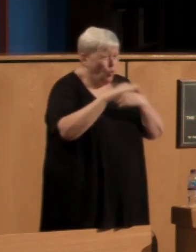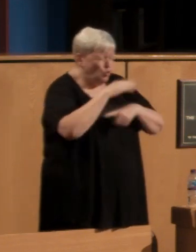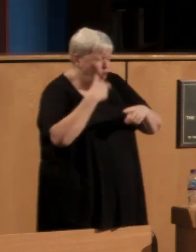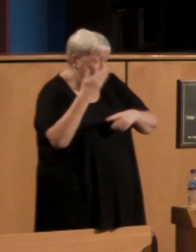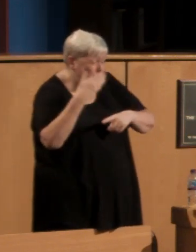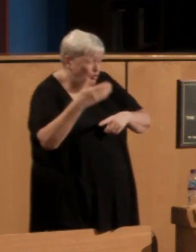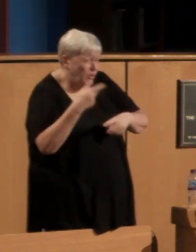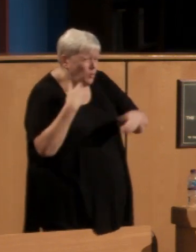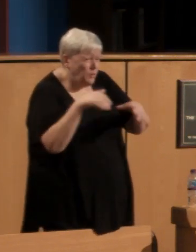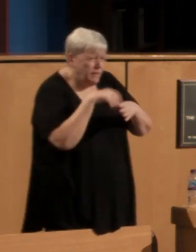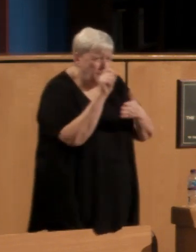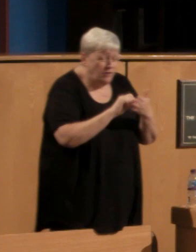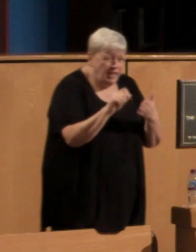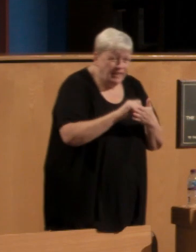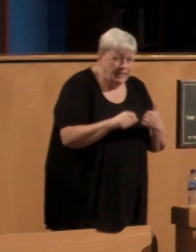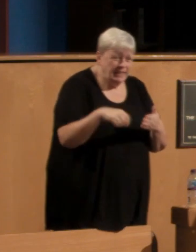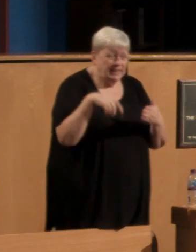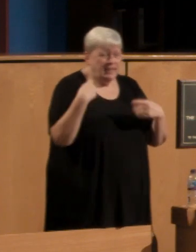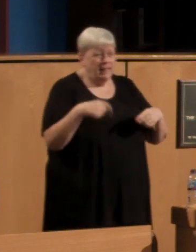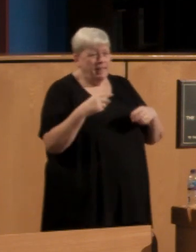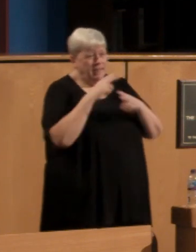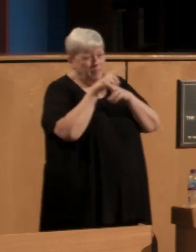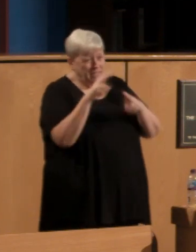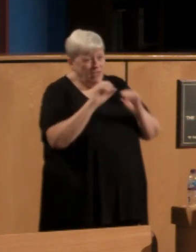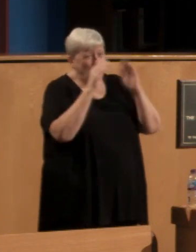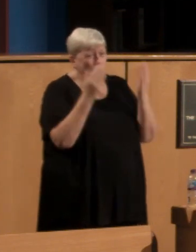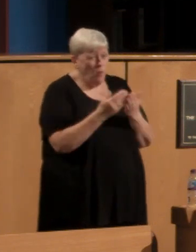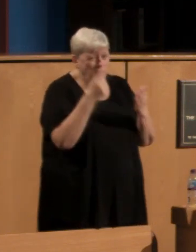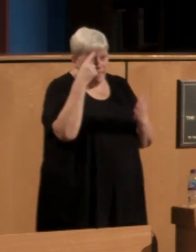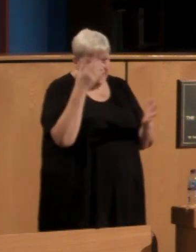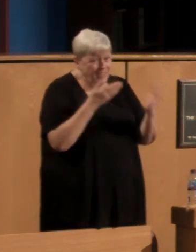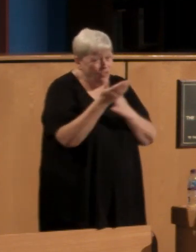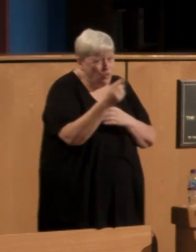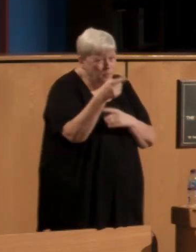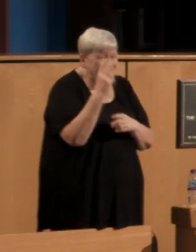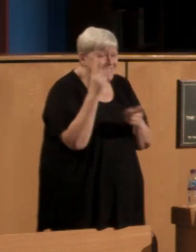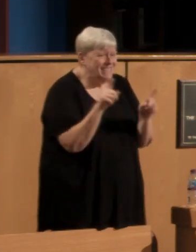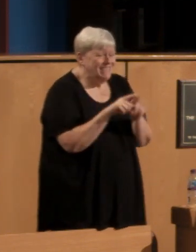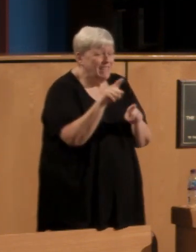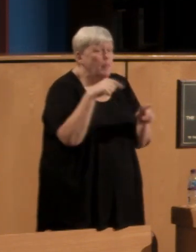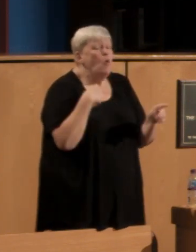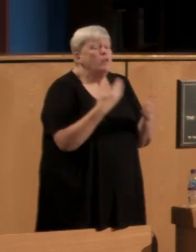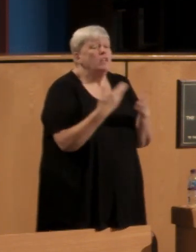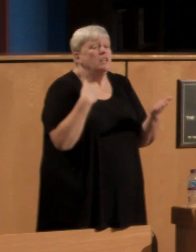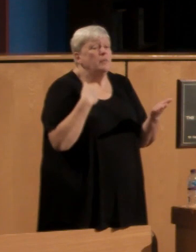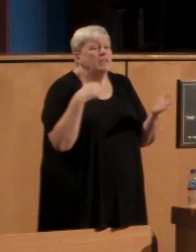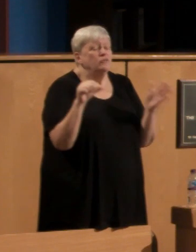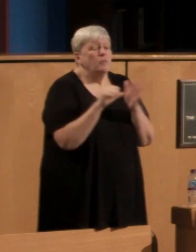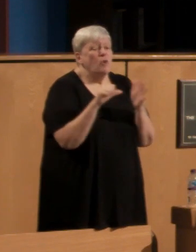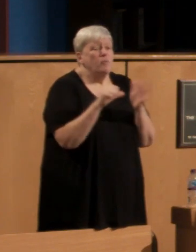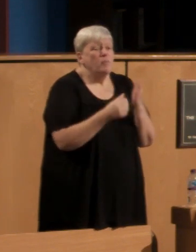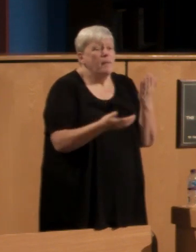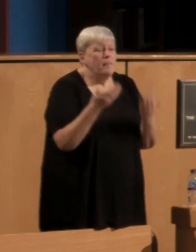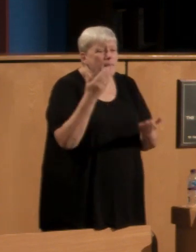and let them see the world I can see it and let them play through it. And I've been struggling with balancing, not